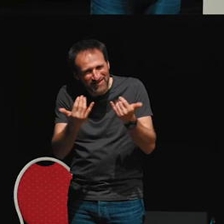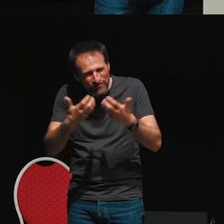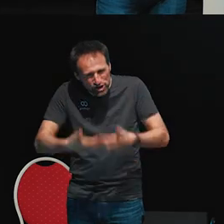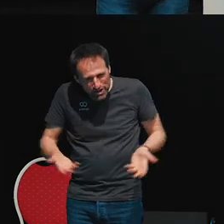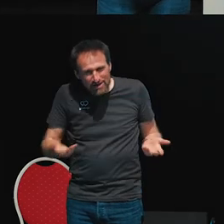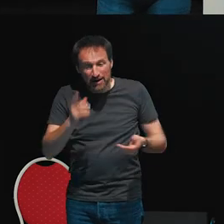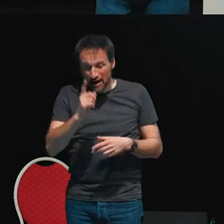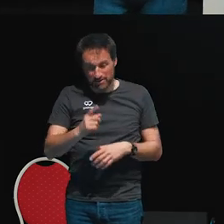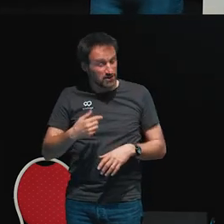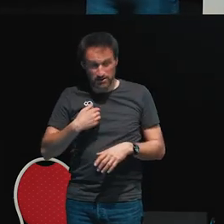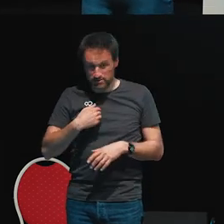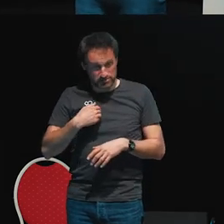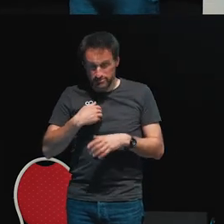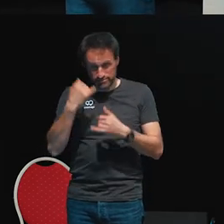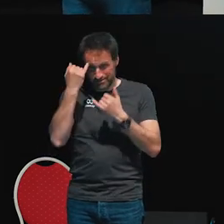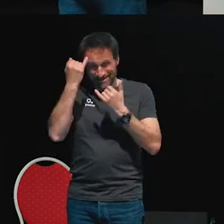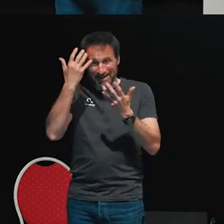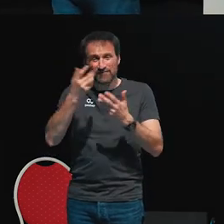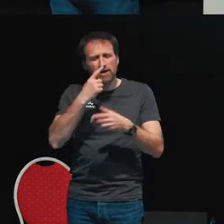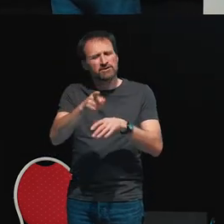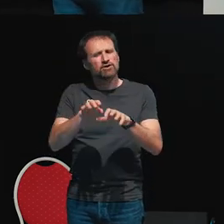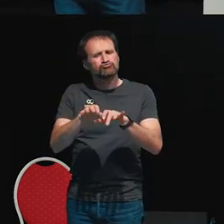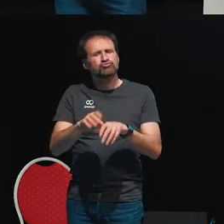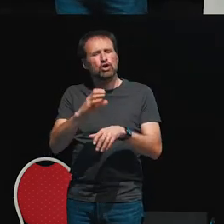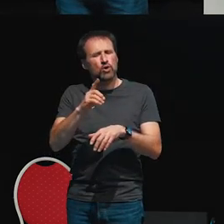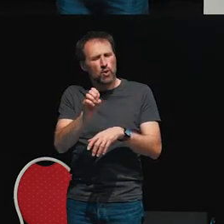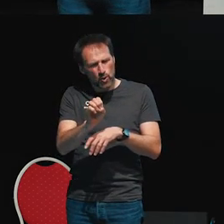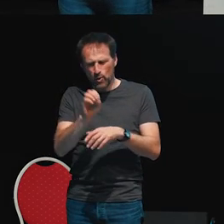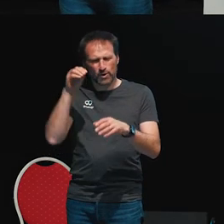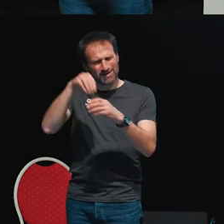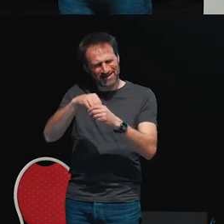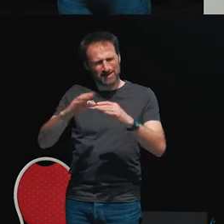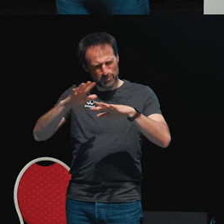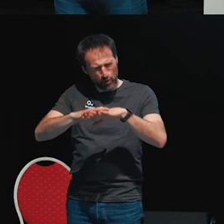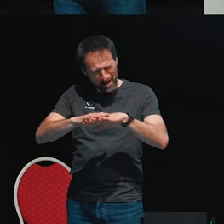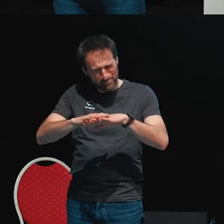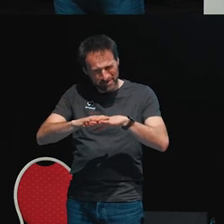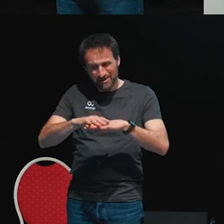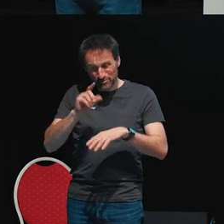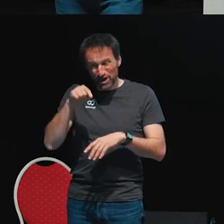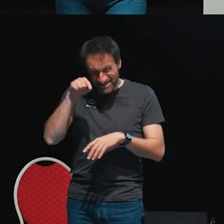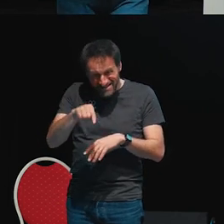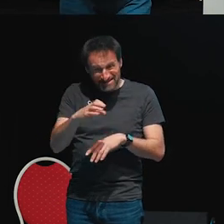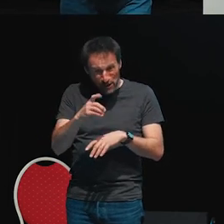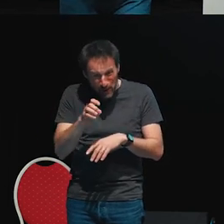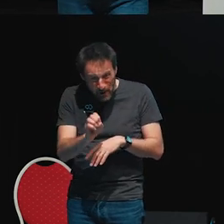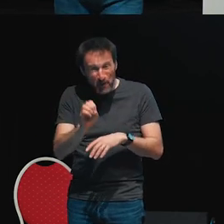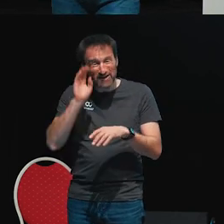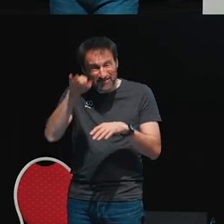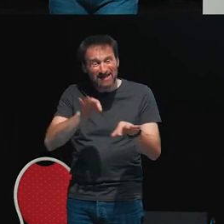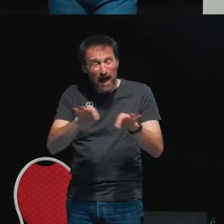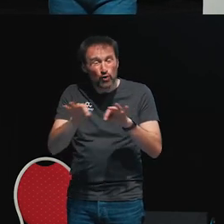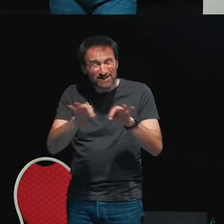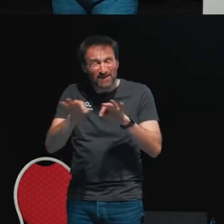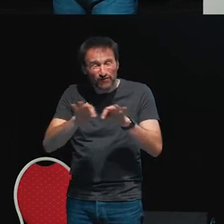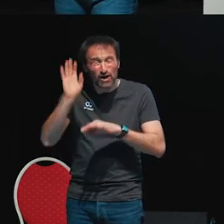get the idea that once you write a code and deploy it to the web, then that means that code is being executed on